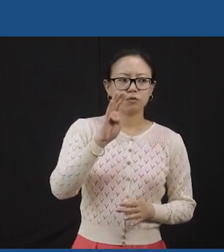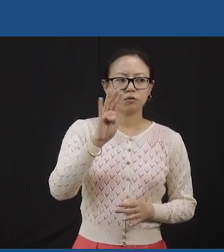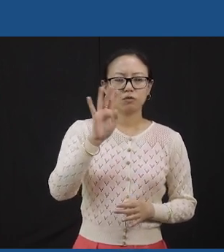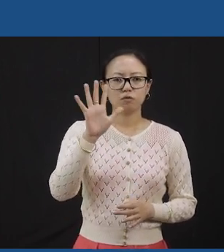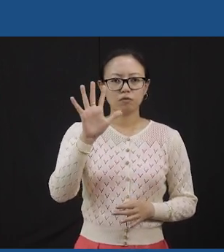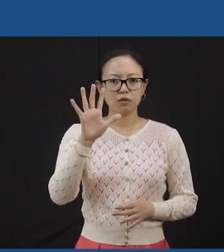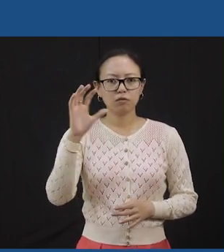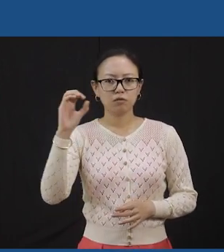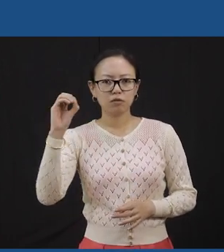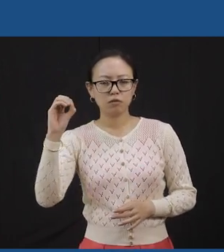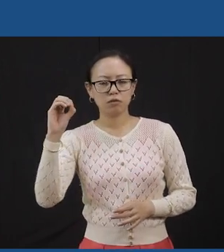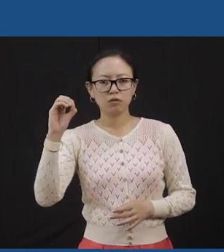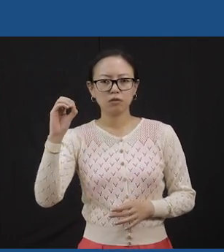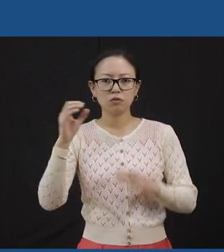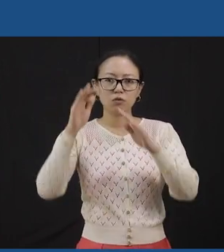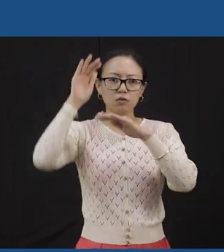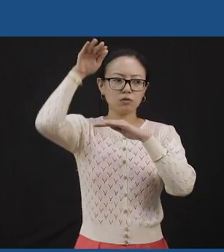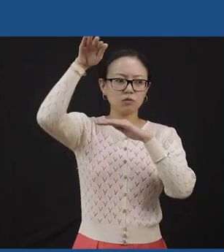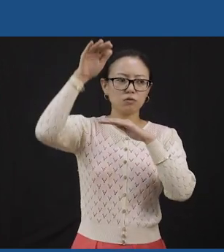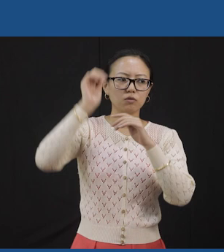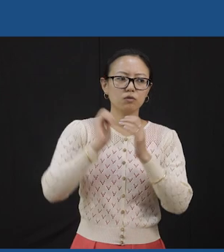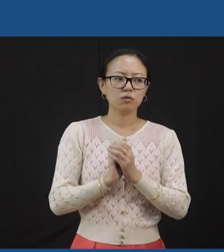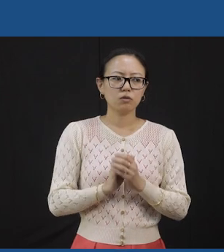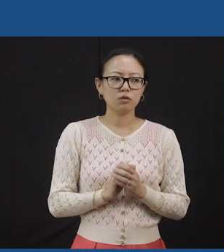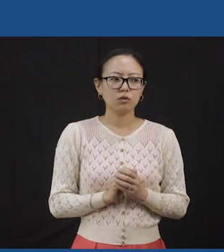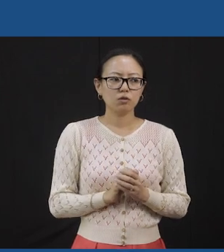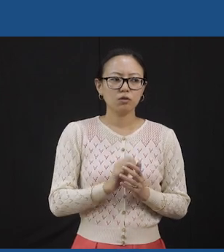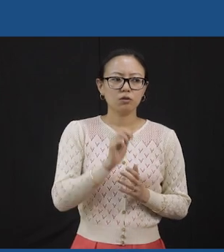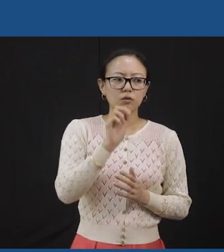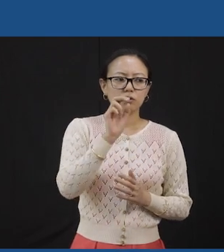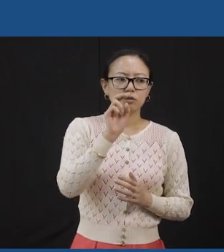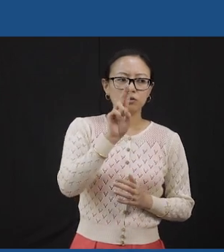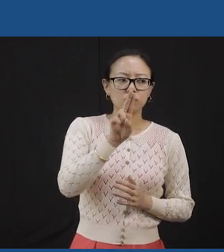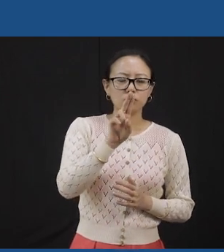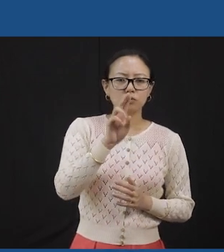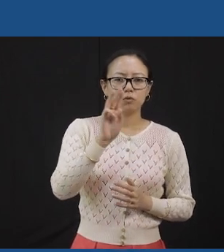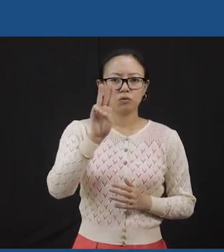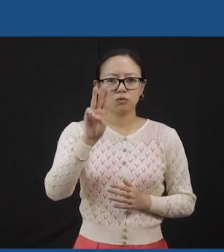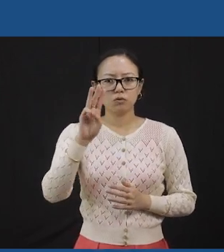1. The next number, 0, 4,